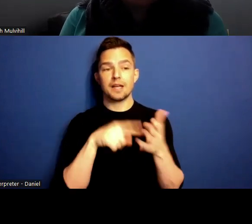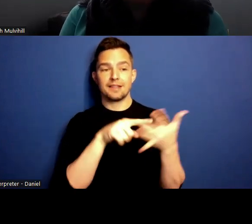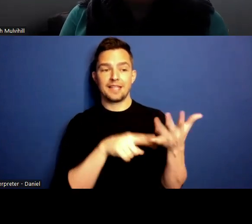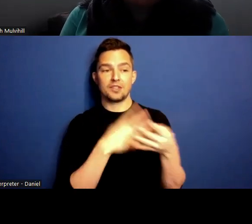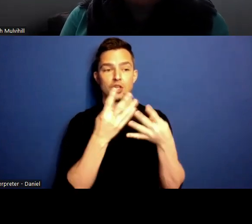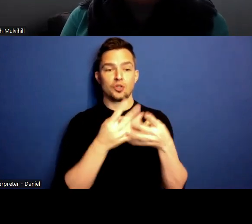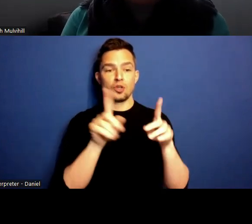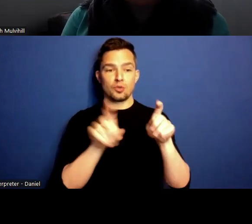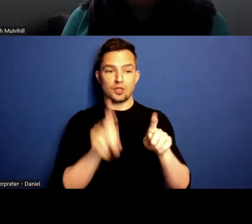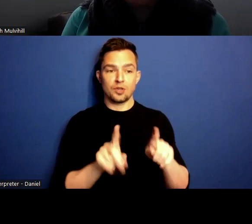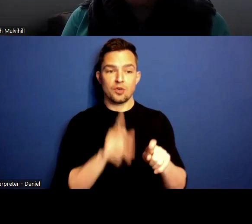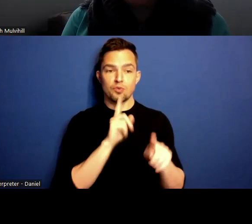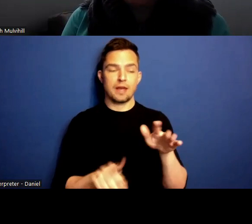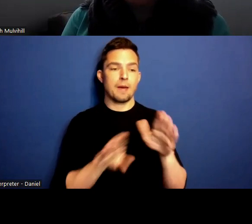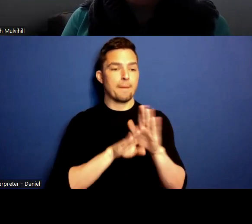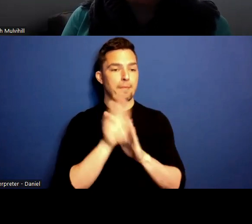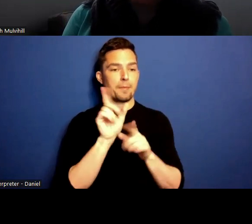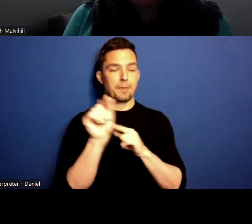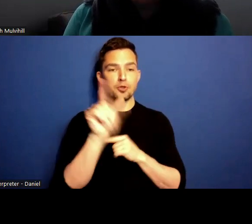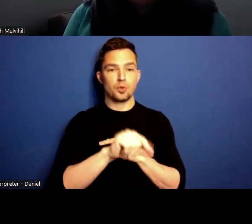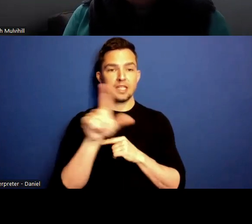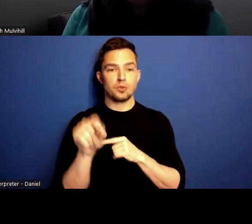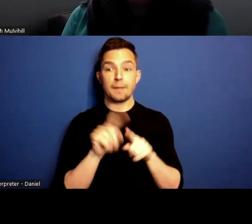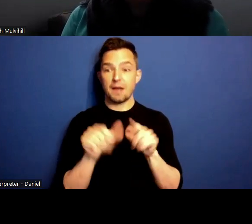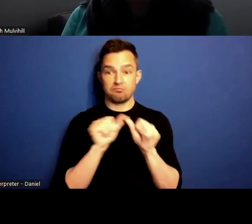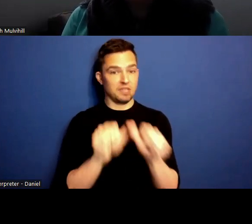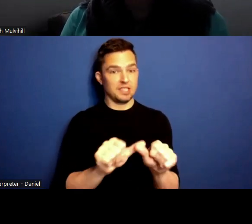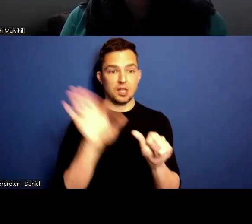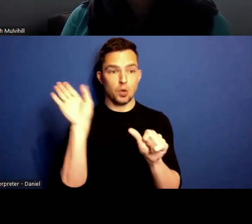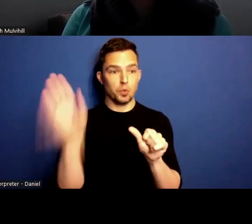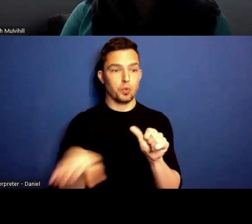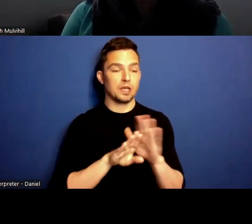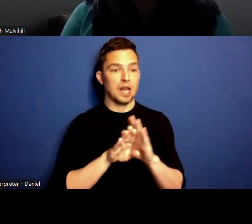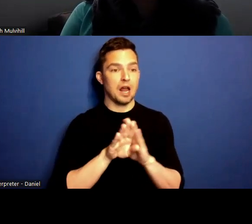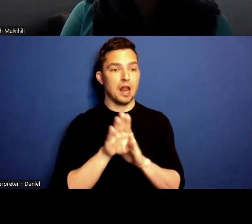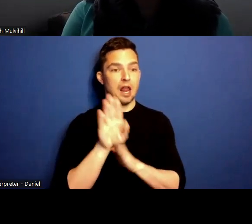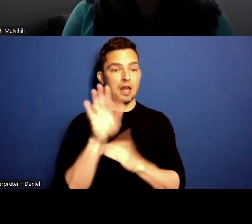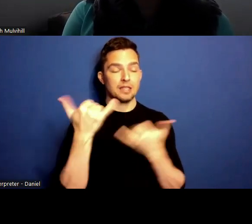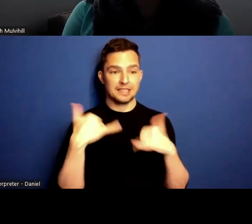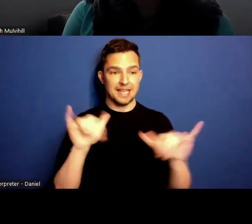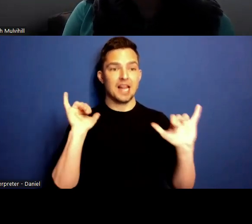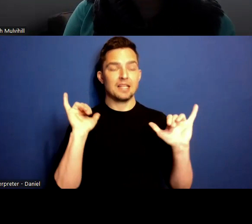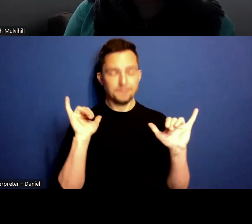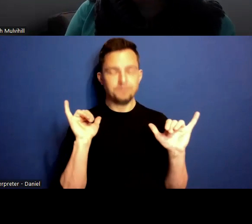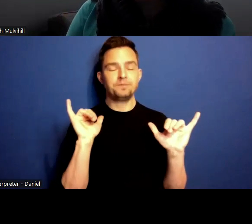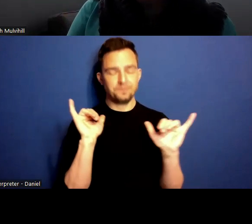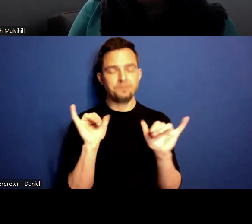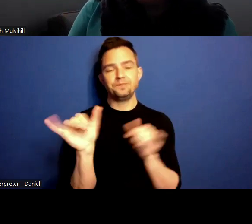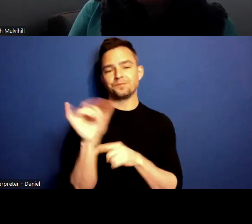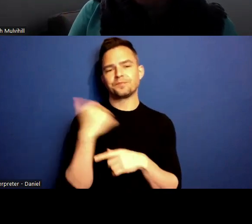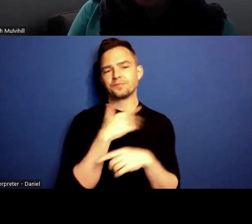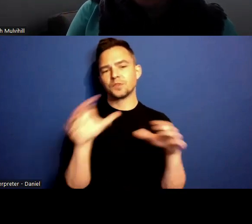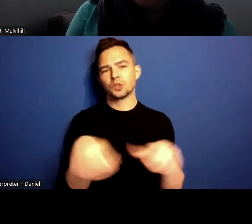screenings really jumped up in 2020, but have really continued to climb. We also do a